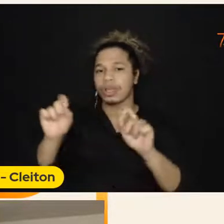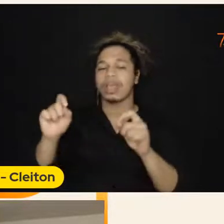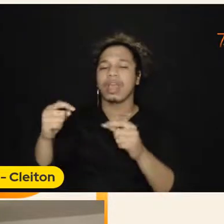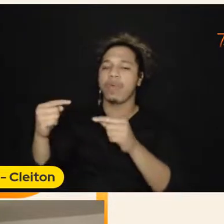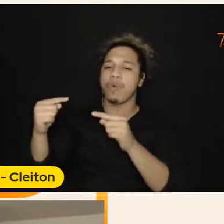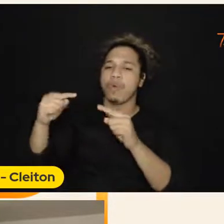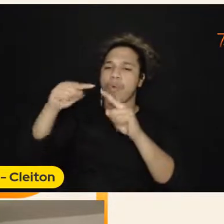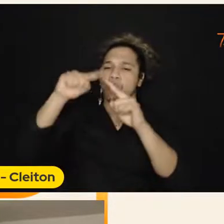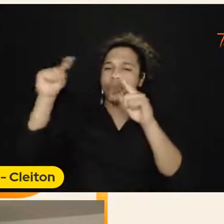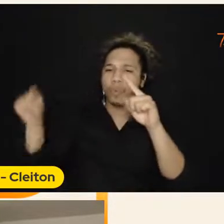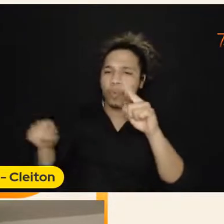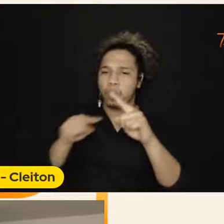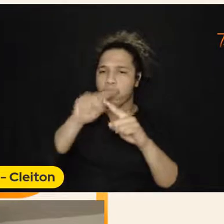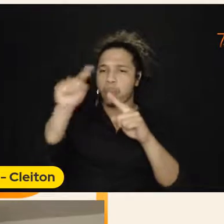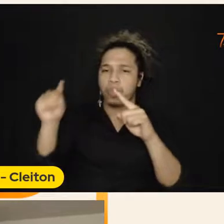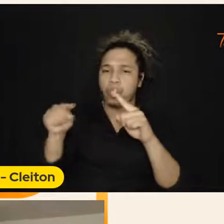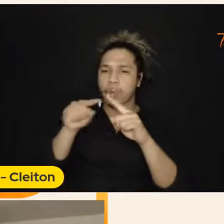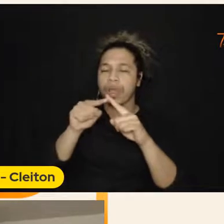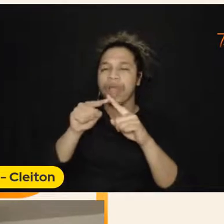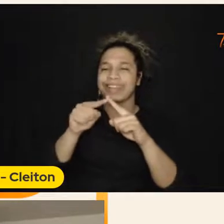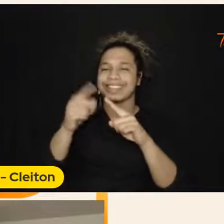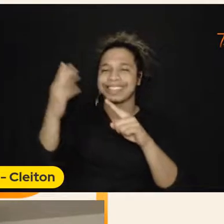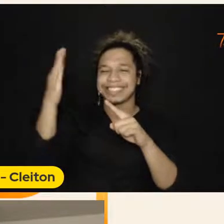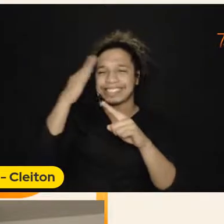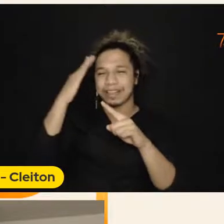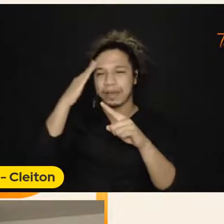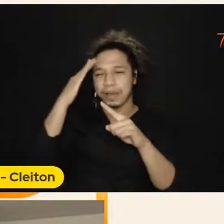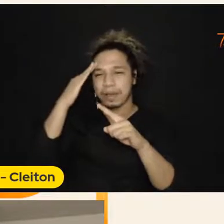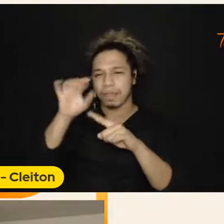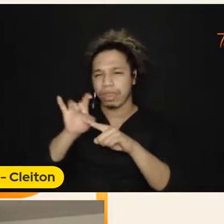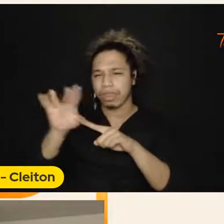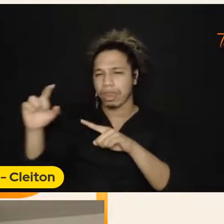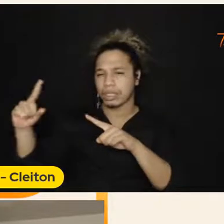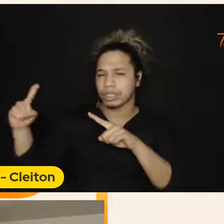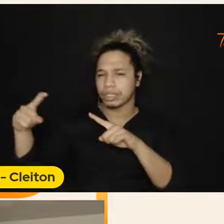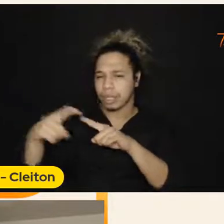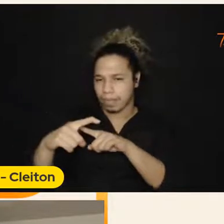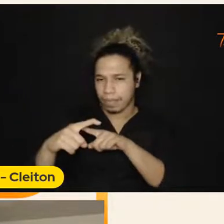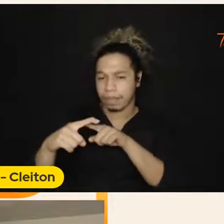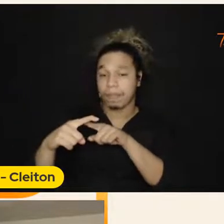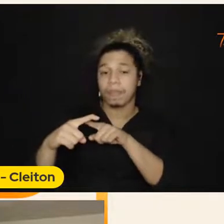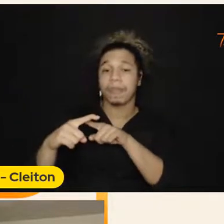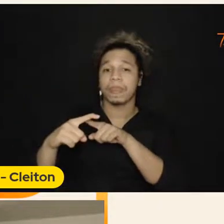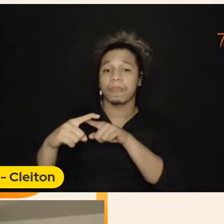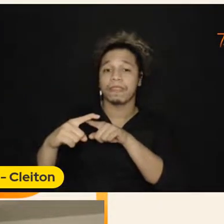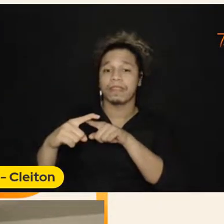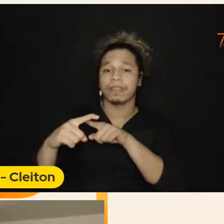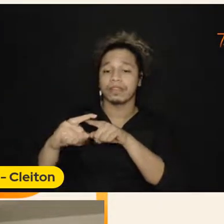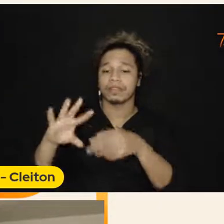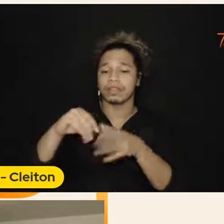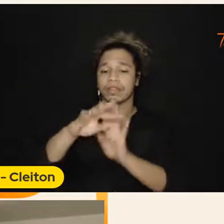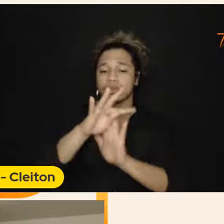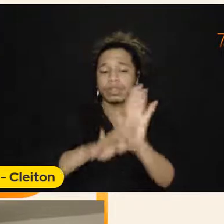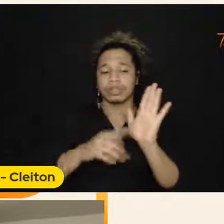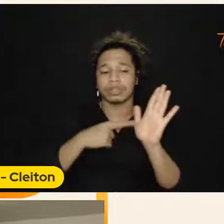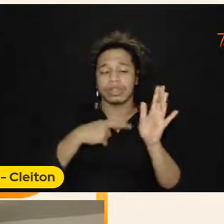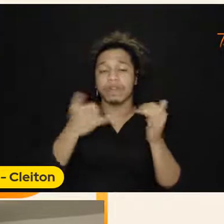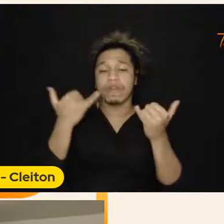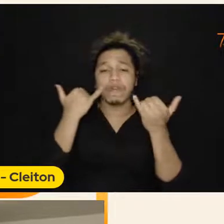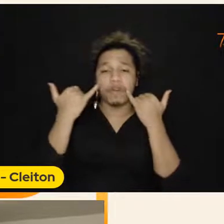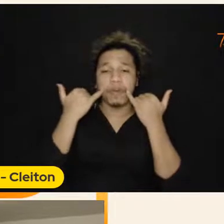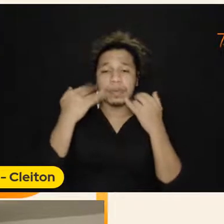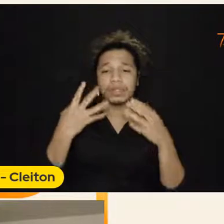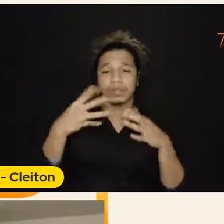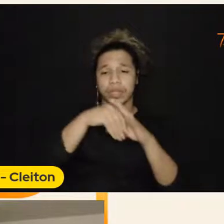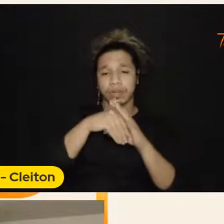the salmon, the fish salmon. And so if we think of a text, it's an information report, you can